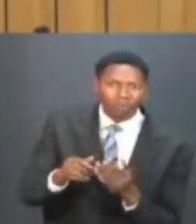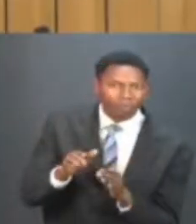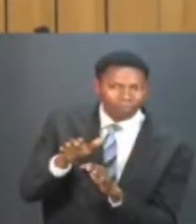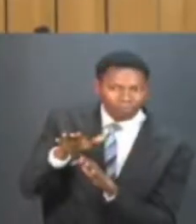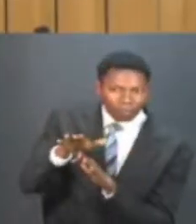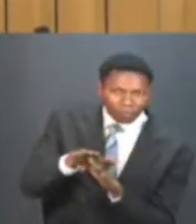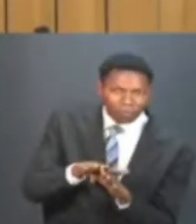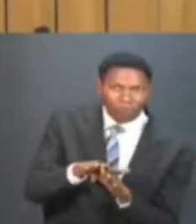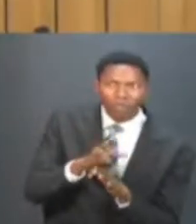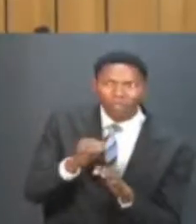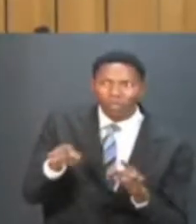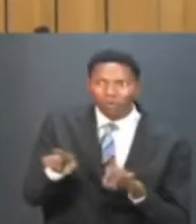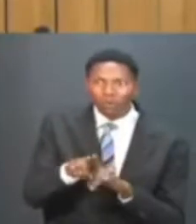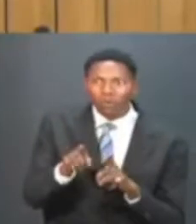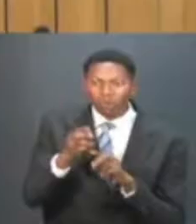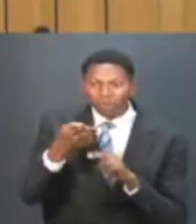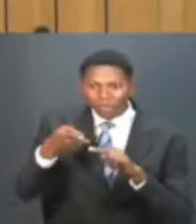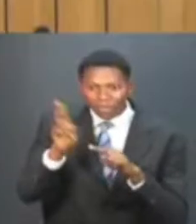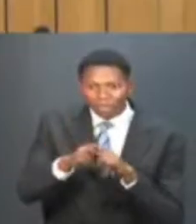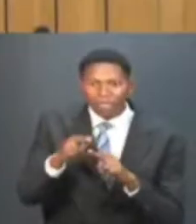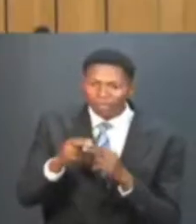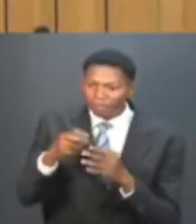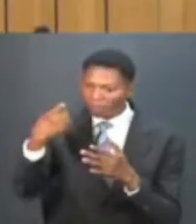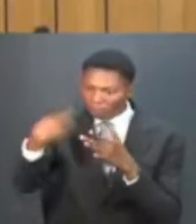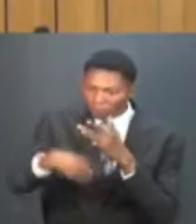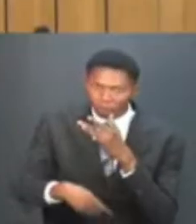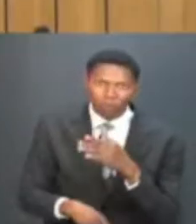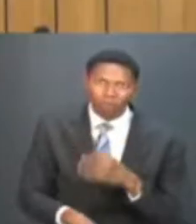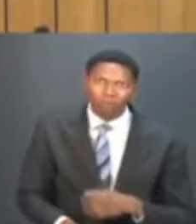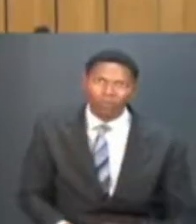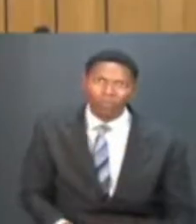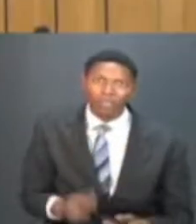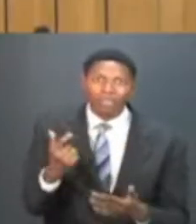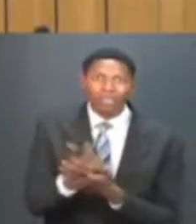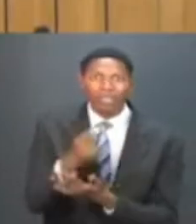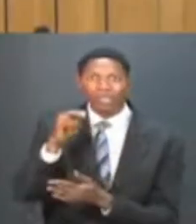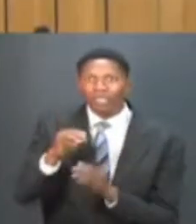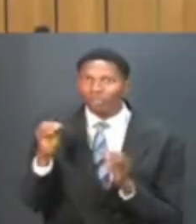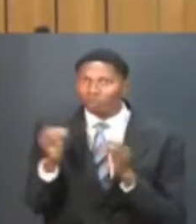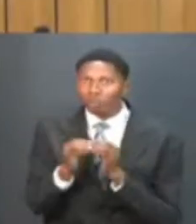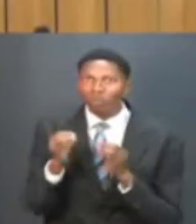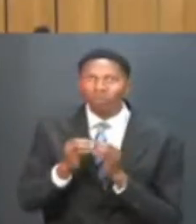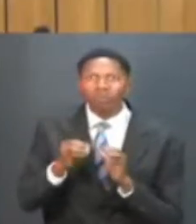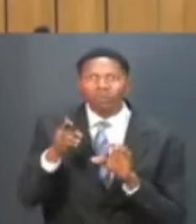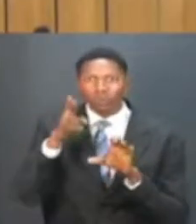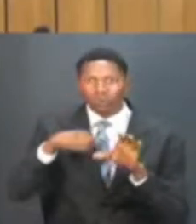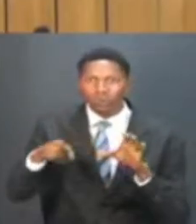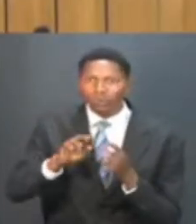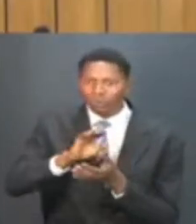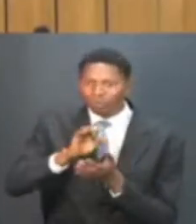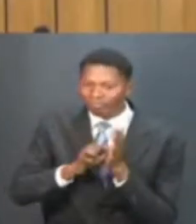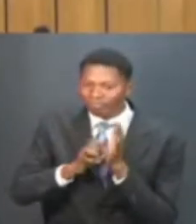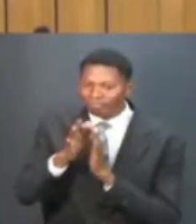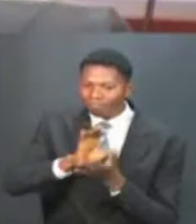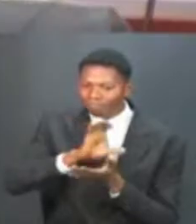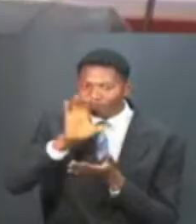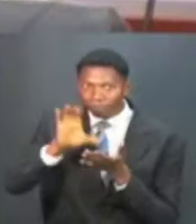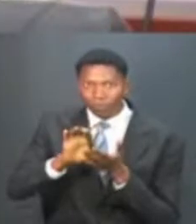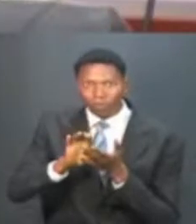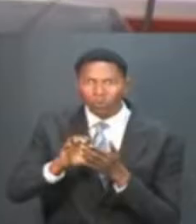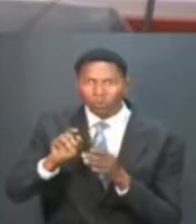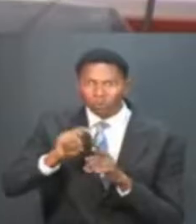and discourages treatment adherence. Ghana needs more regional cancer centers, trained